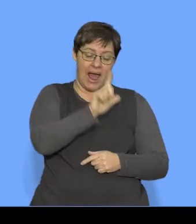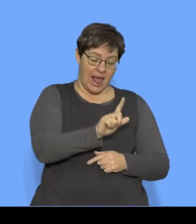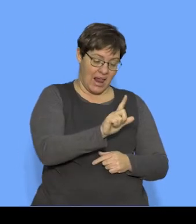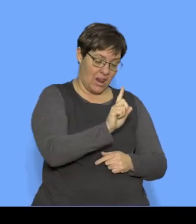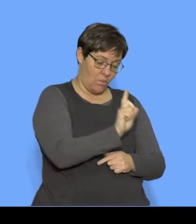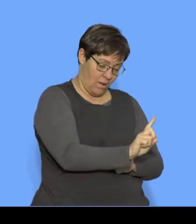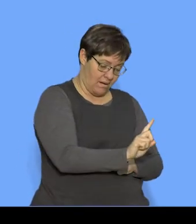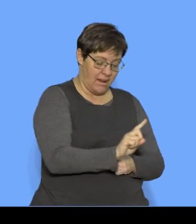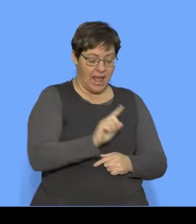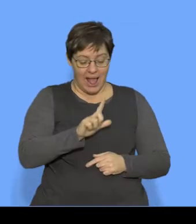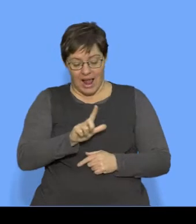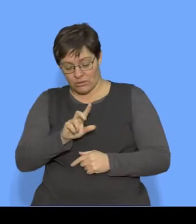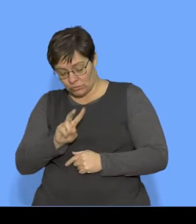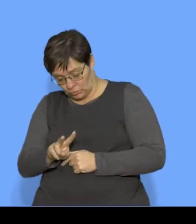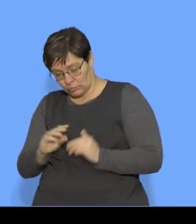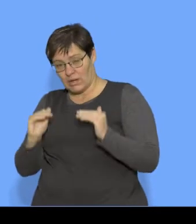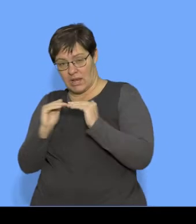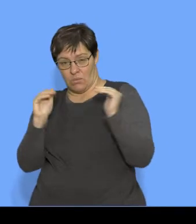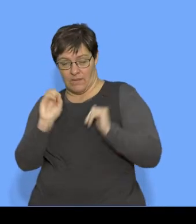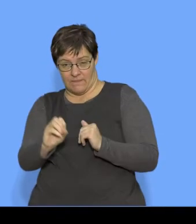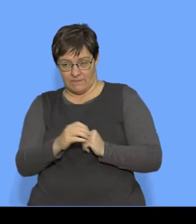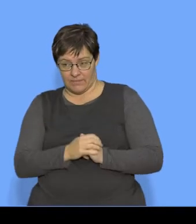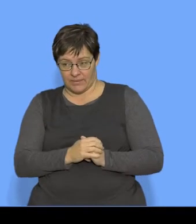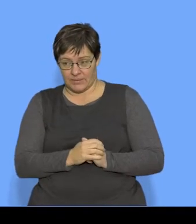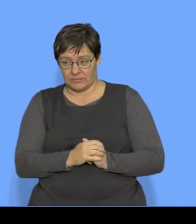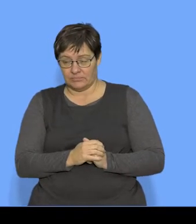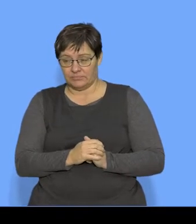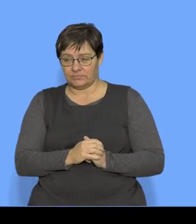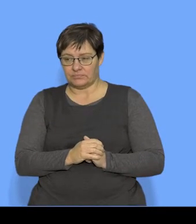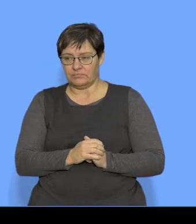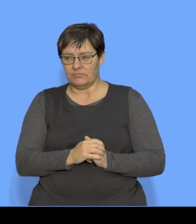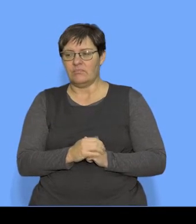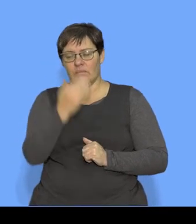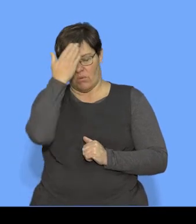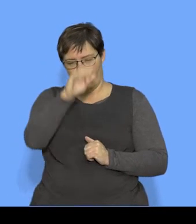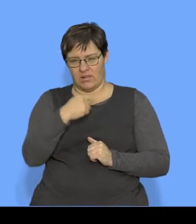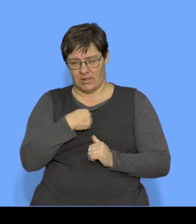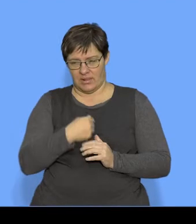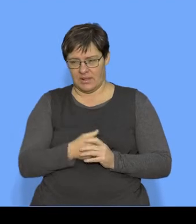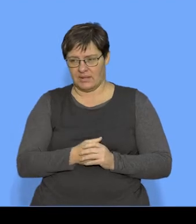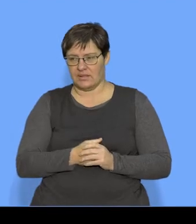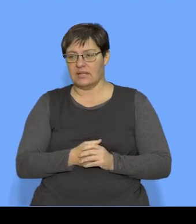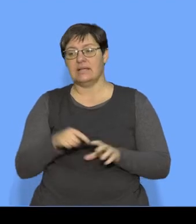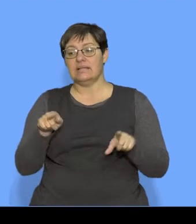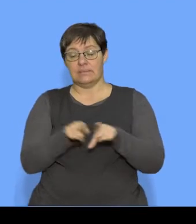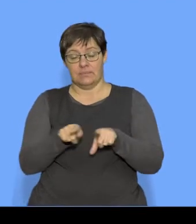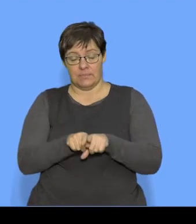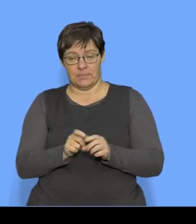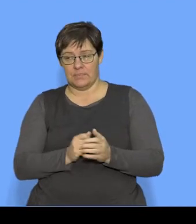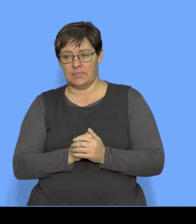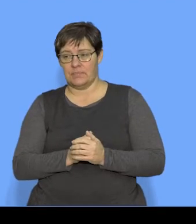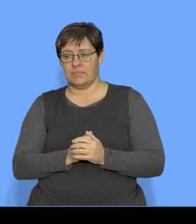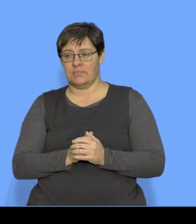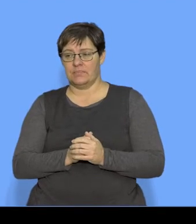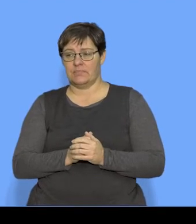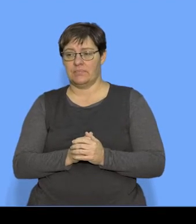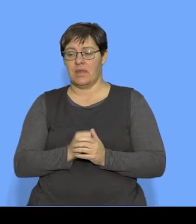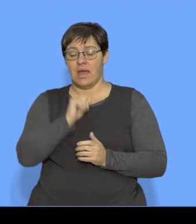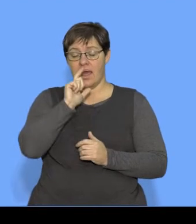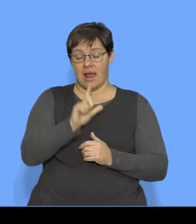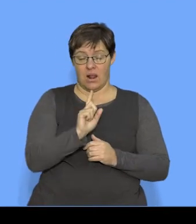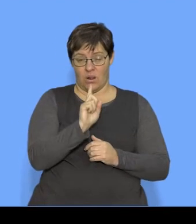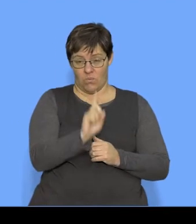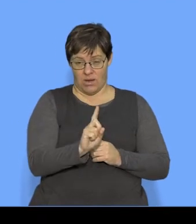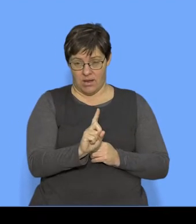L1 to be equals to L2, right? I know this. I also know that my